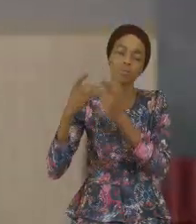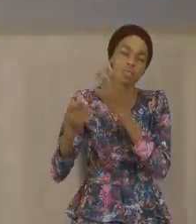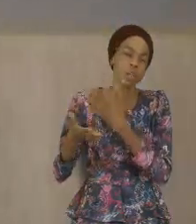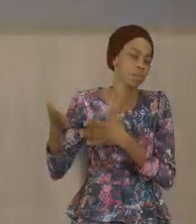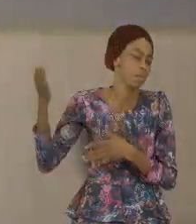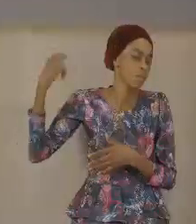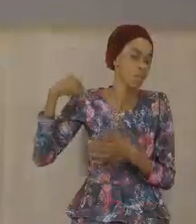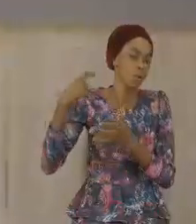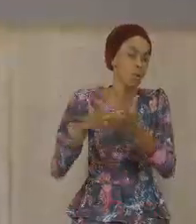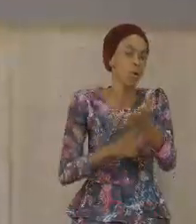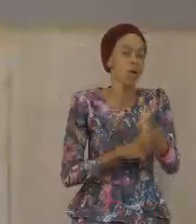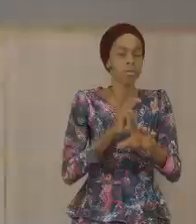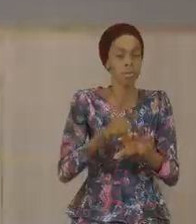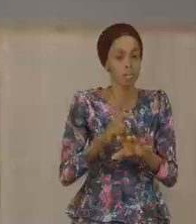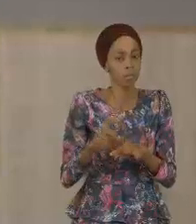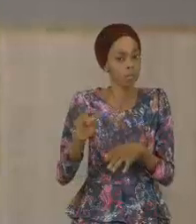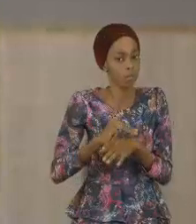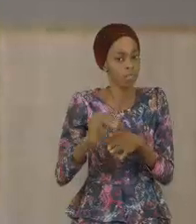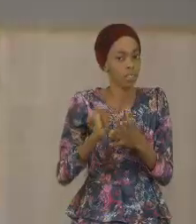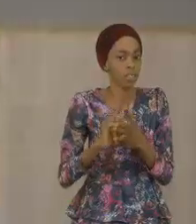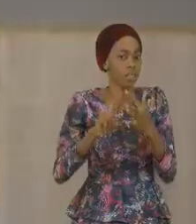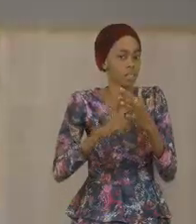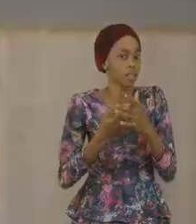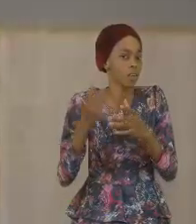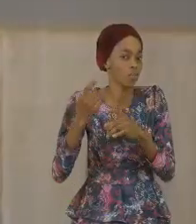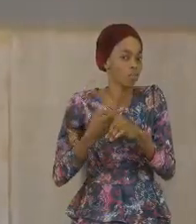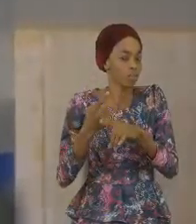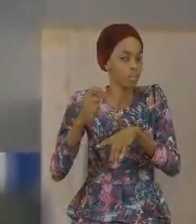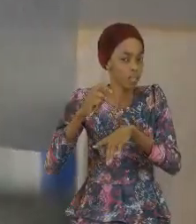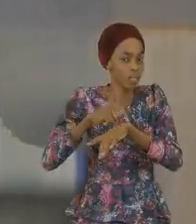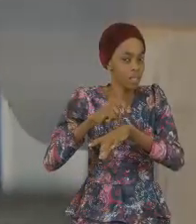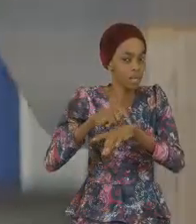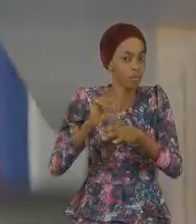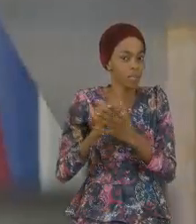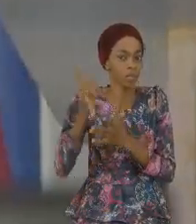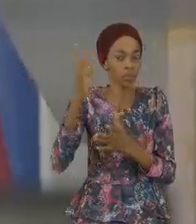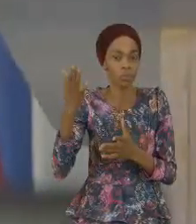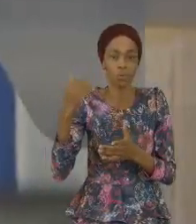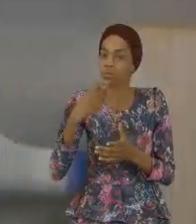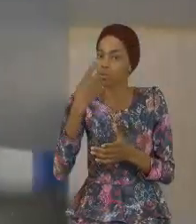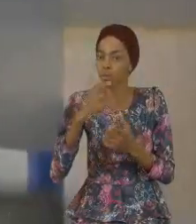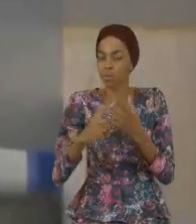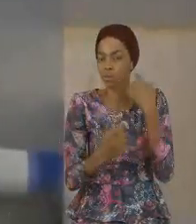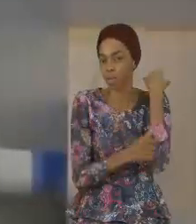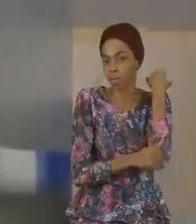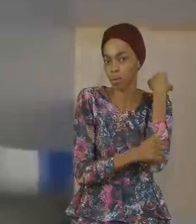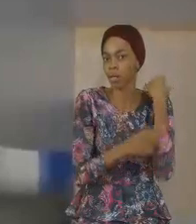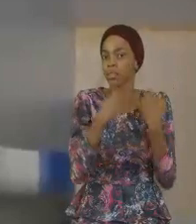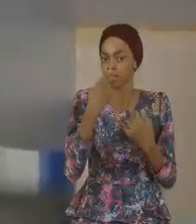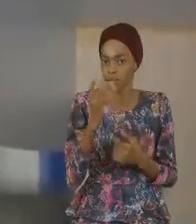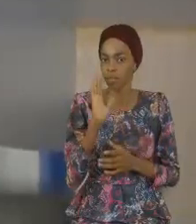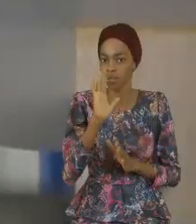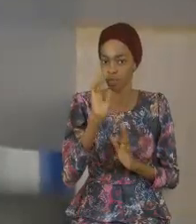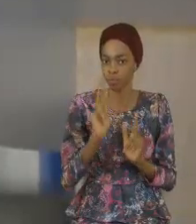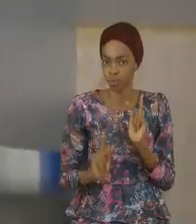that originated from the time God was talking to Abraham, and he said, your people,